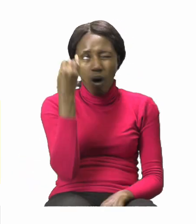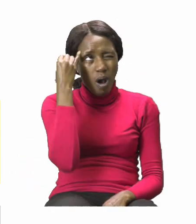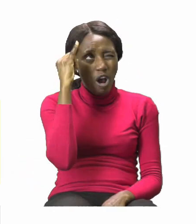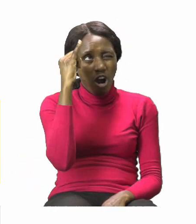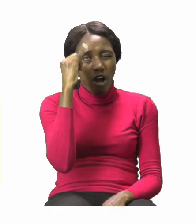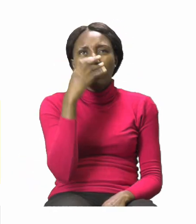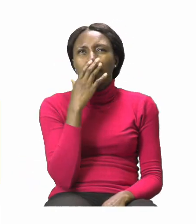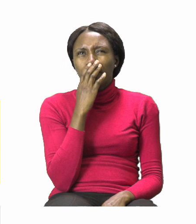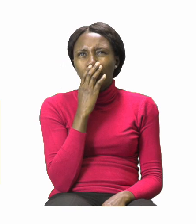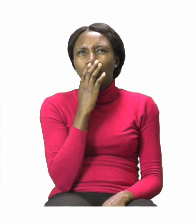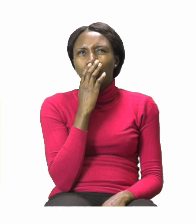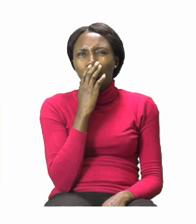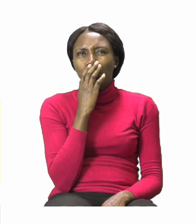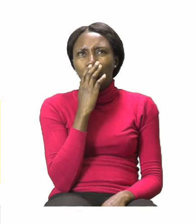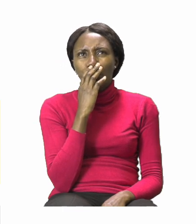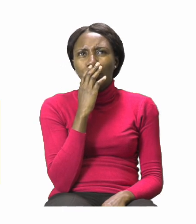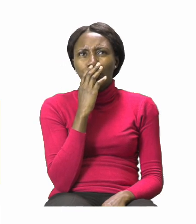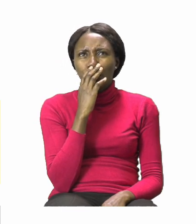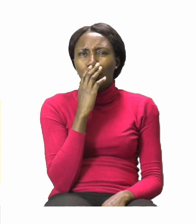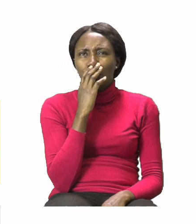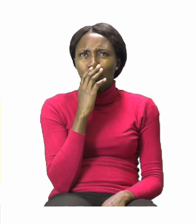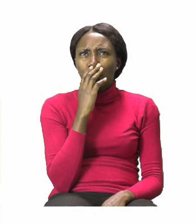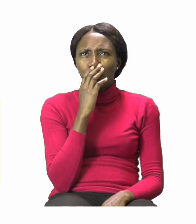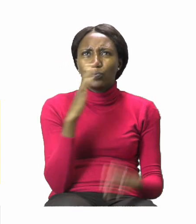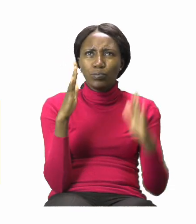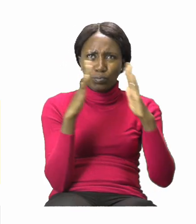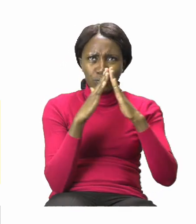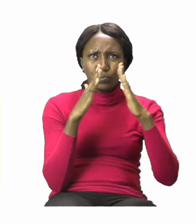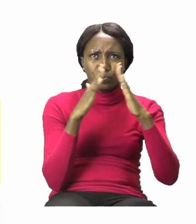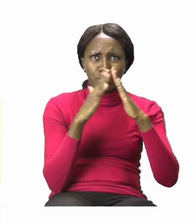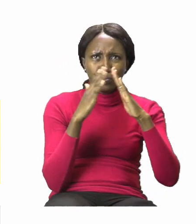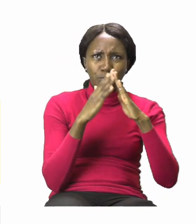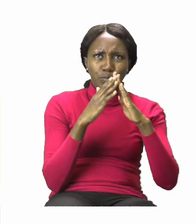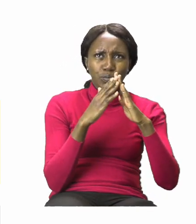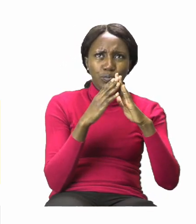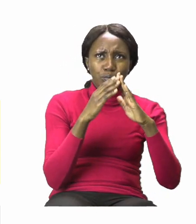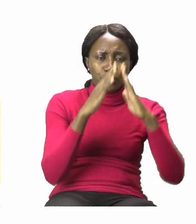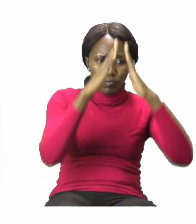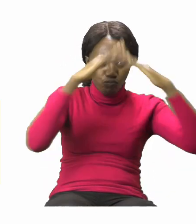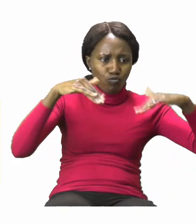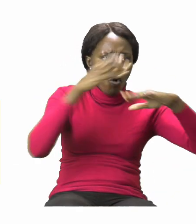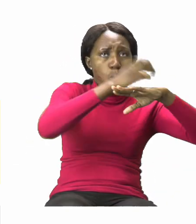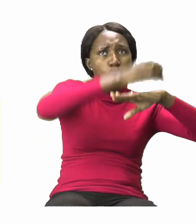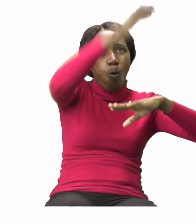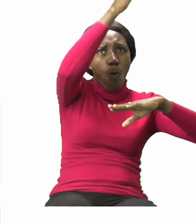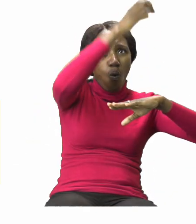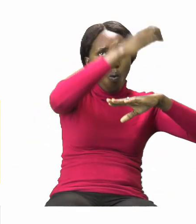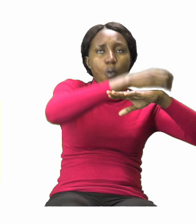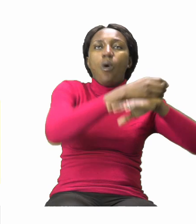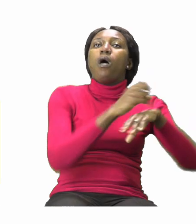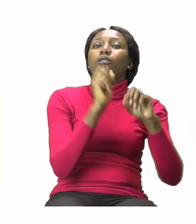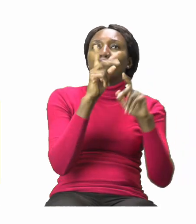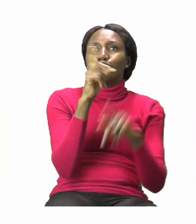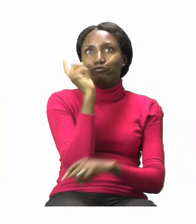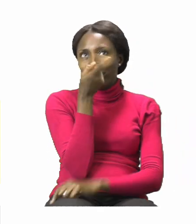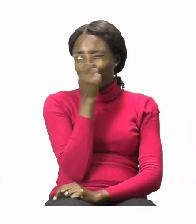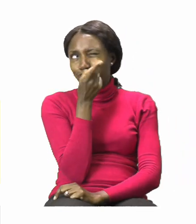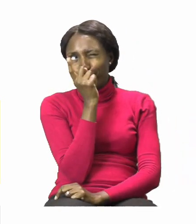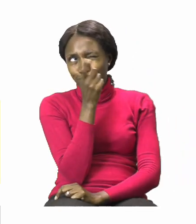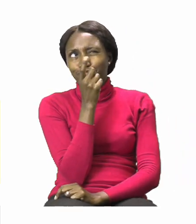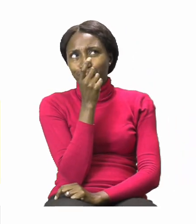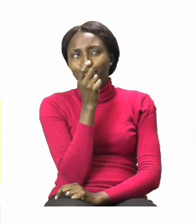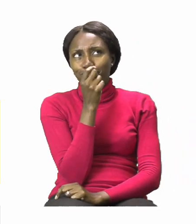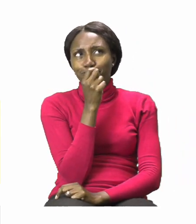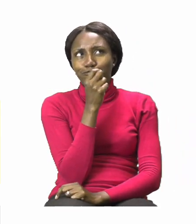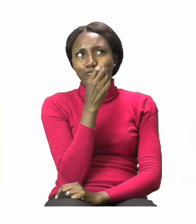the house that was made out of bricks had a chimney. And so the wolf decided